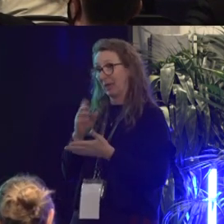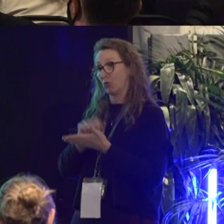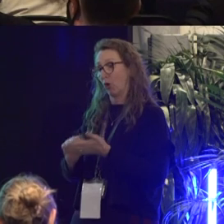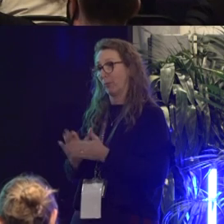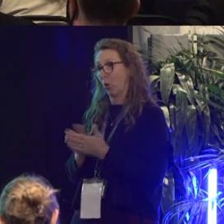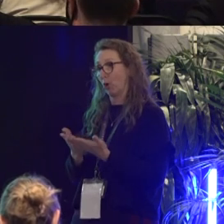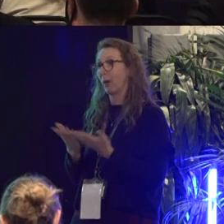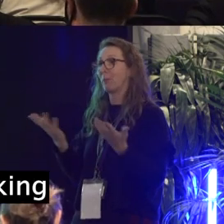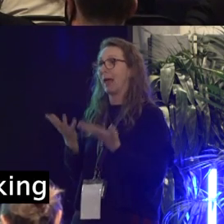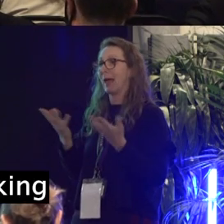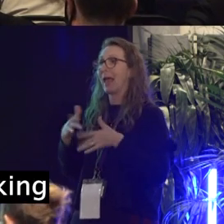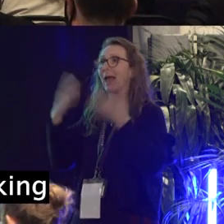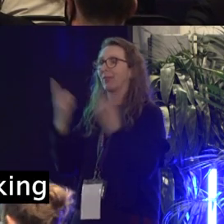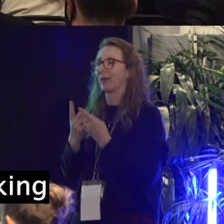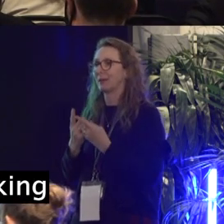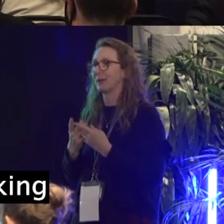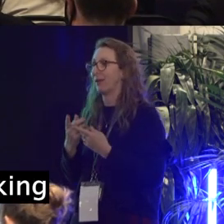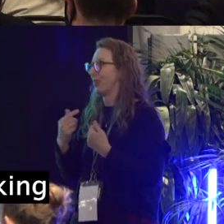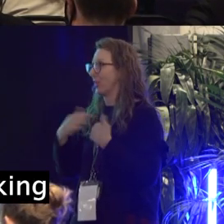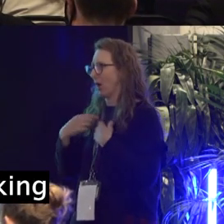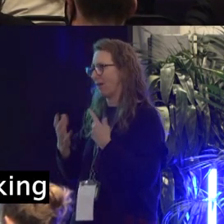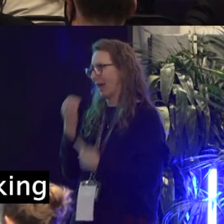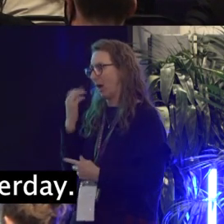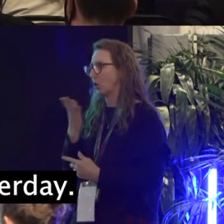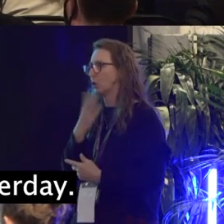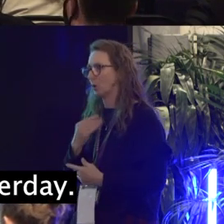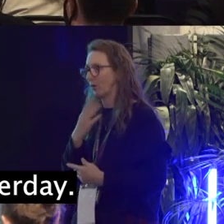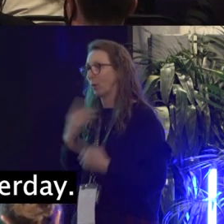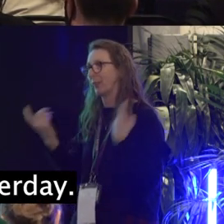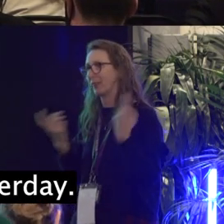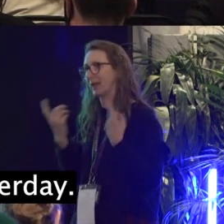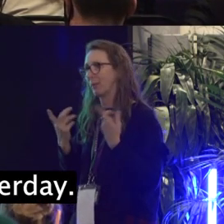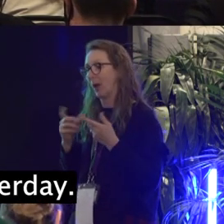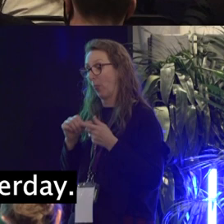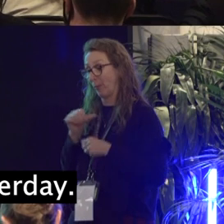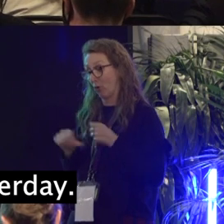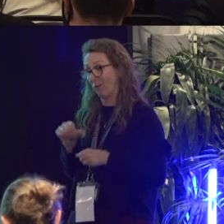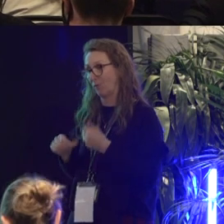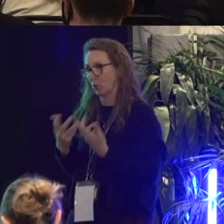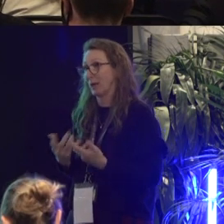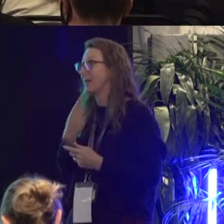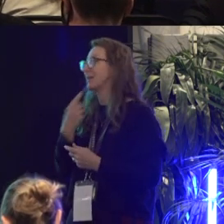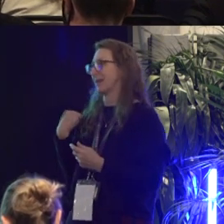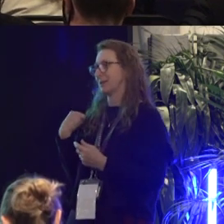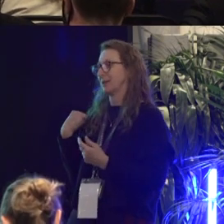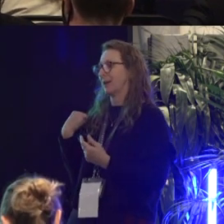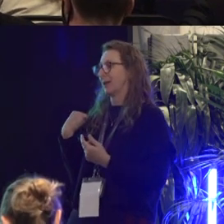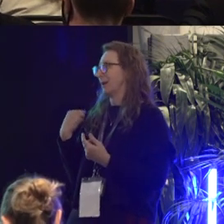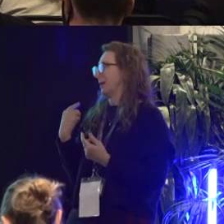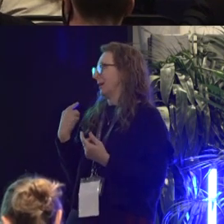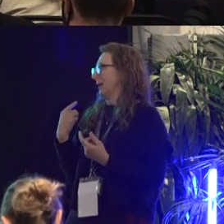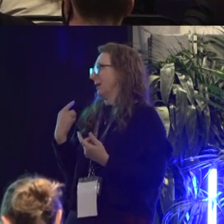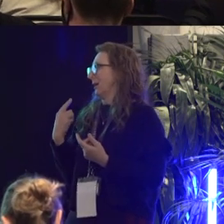Anything, that I found really useful when thinking about the programme for today and yesterday. And I